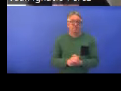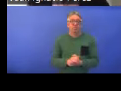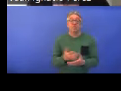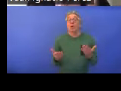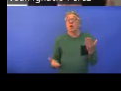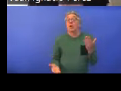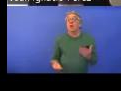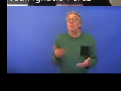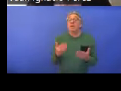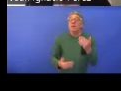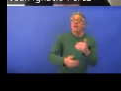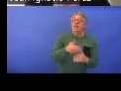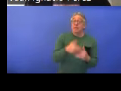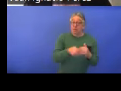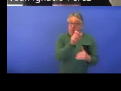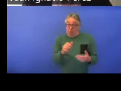whether it is even through